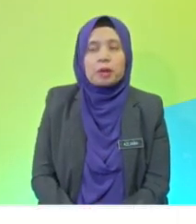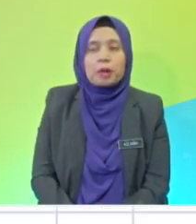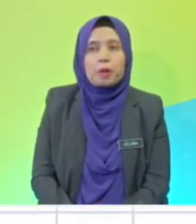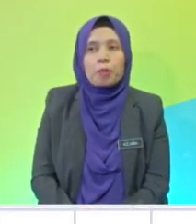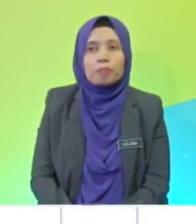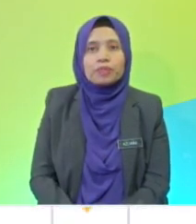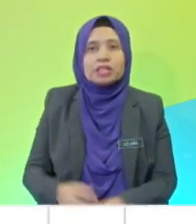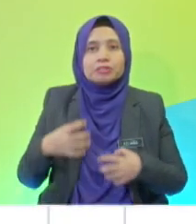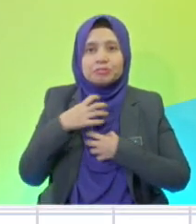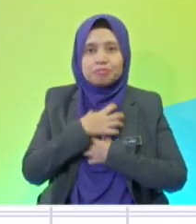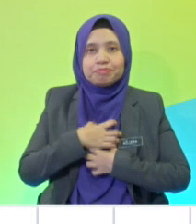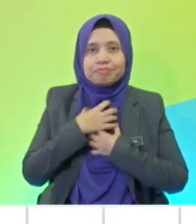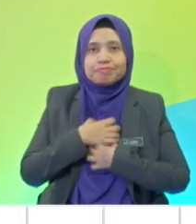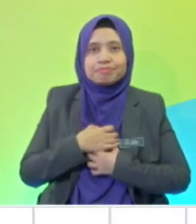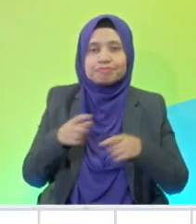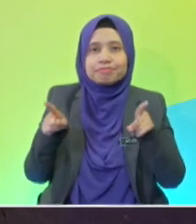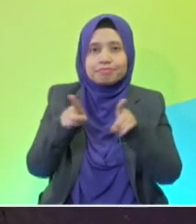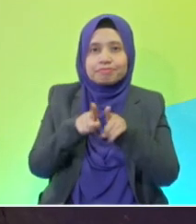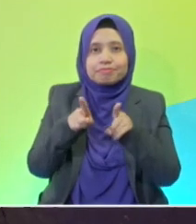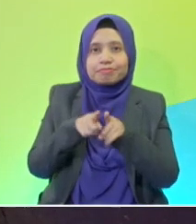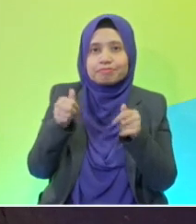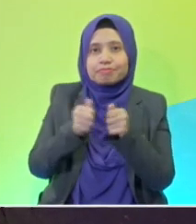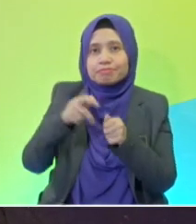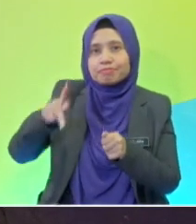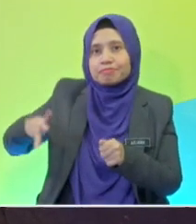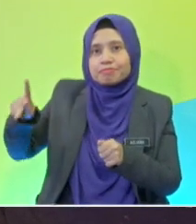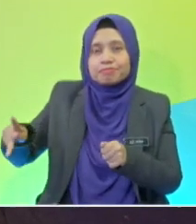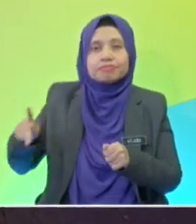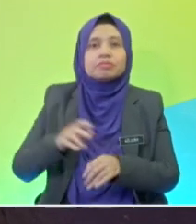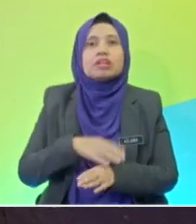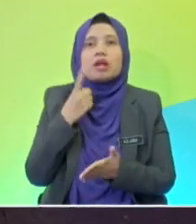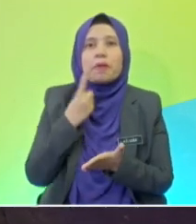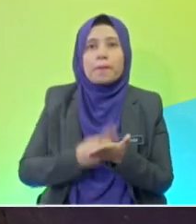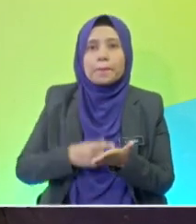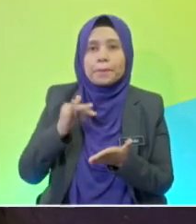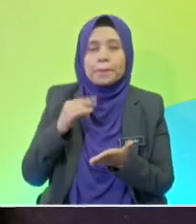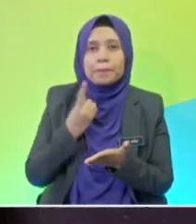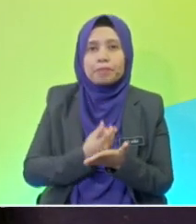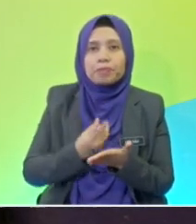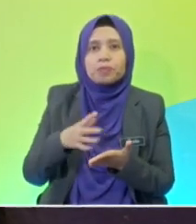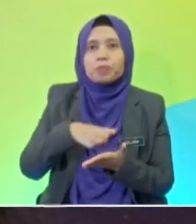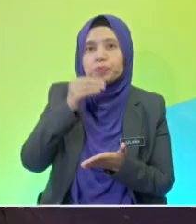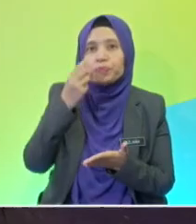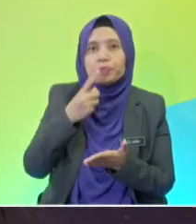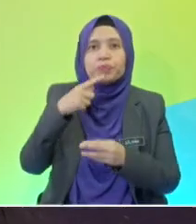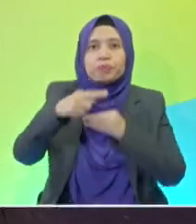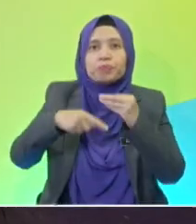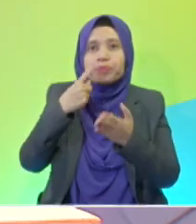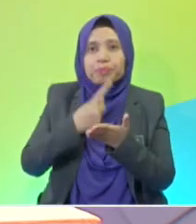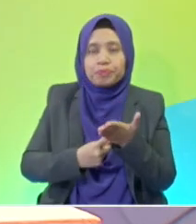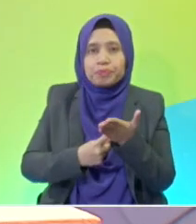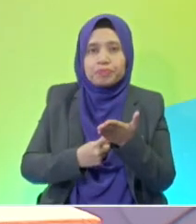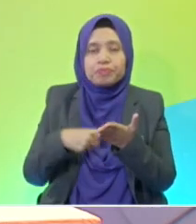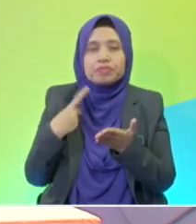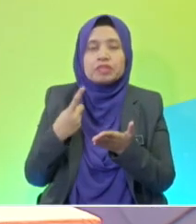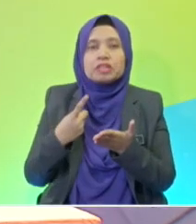Alright, excited together with the pupils. So now please tell us, what do we have, what are we learning for today? Okay, for today,